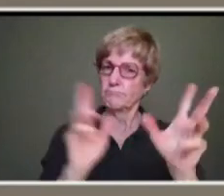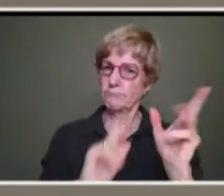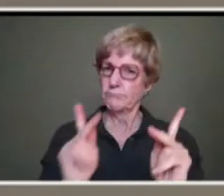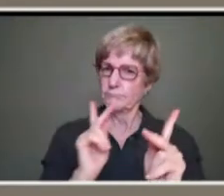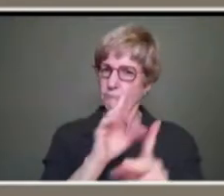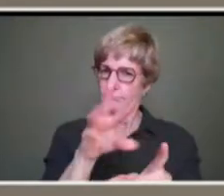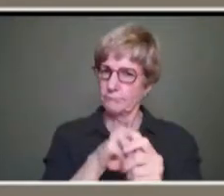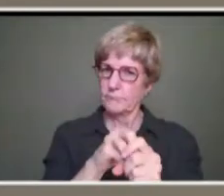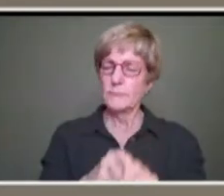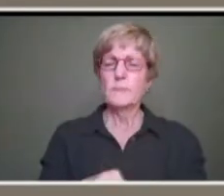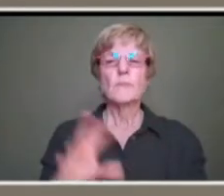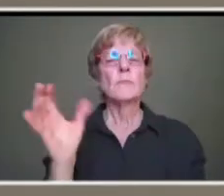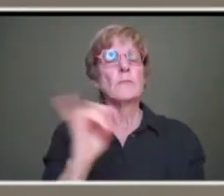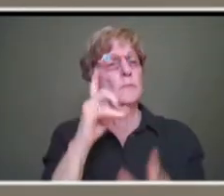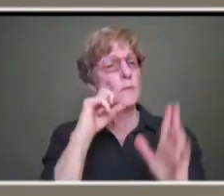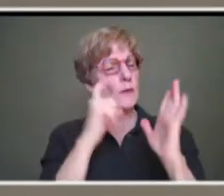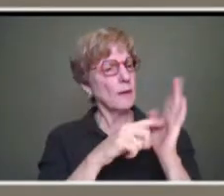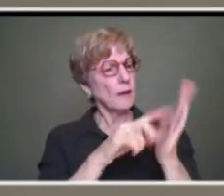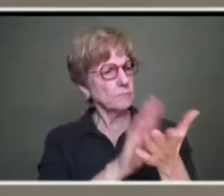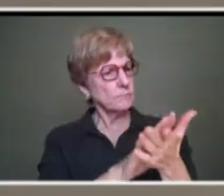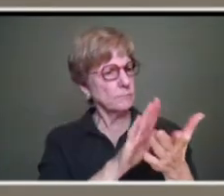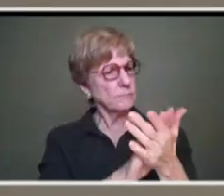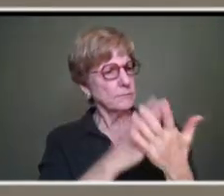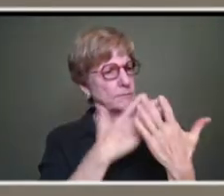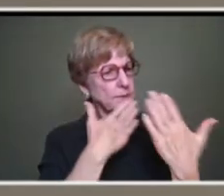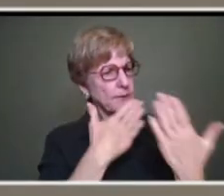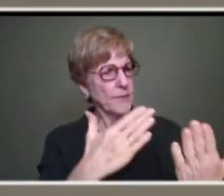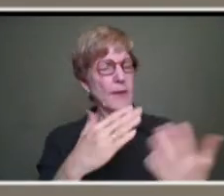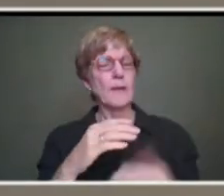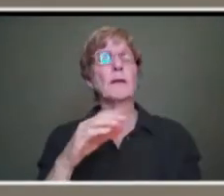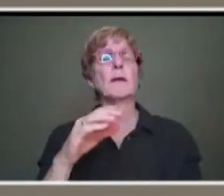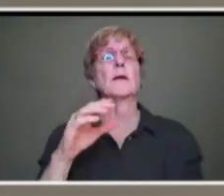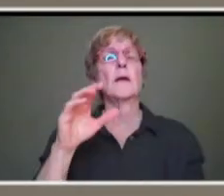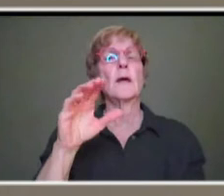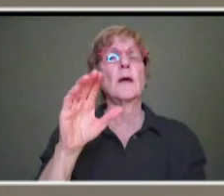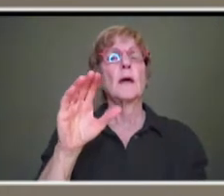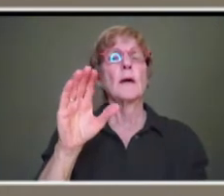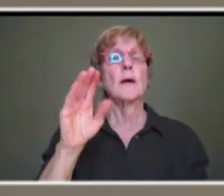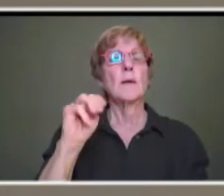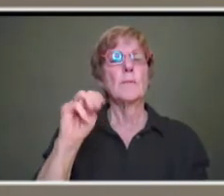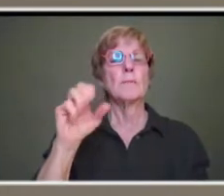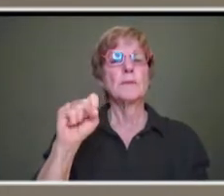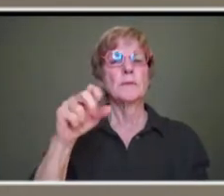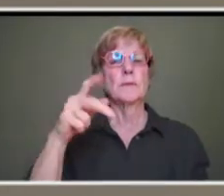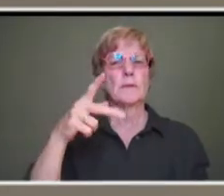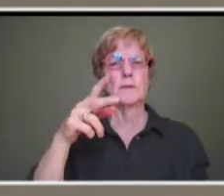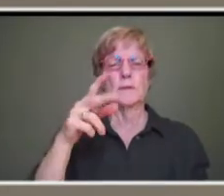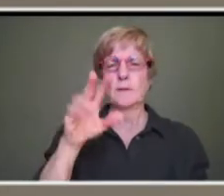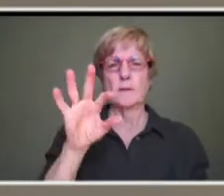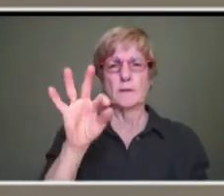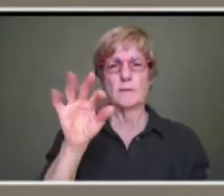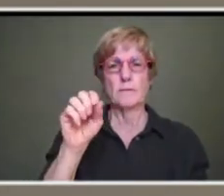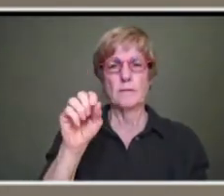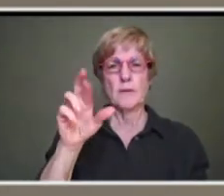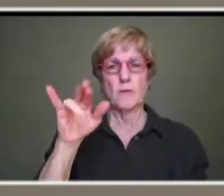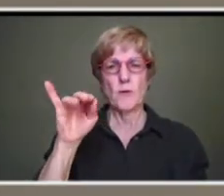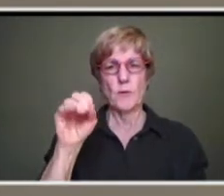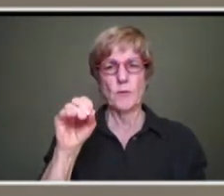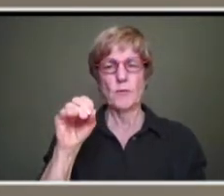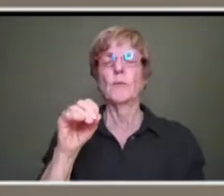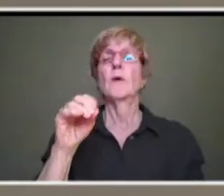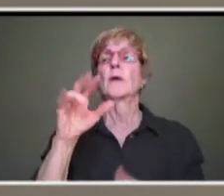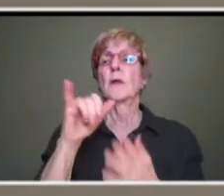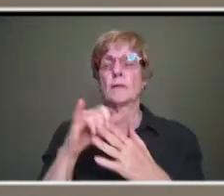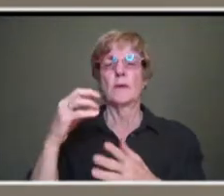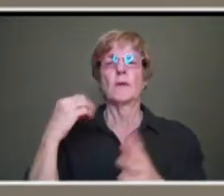to acknowledge and thank Federico Rios who is our assistant director office of Equity mobile ability